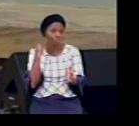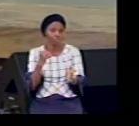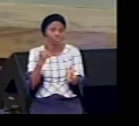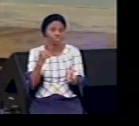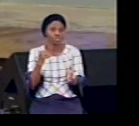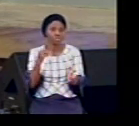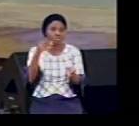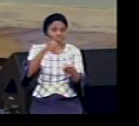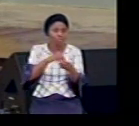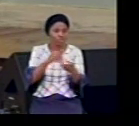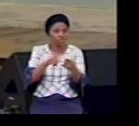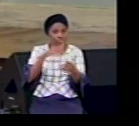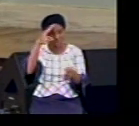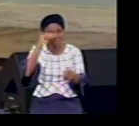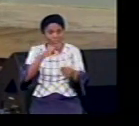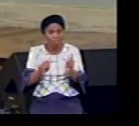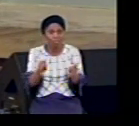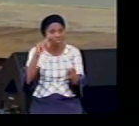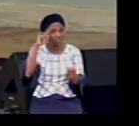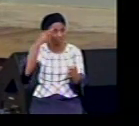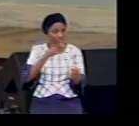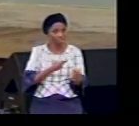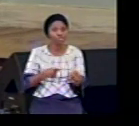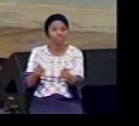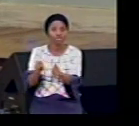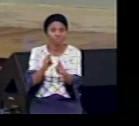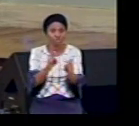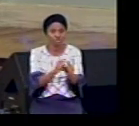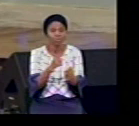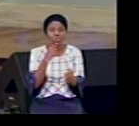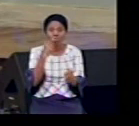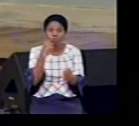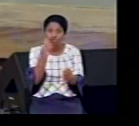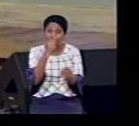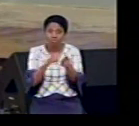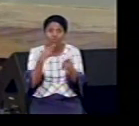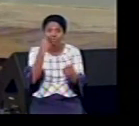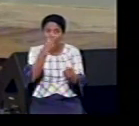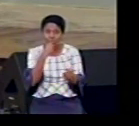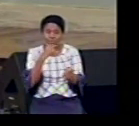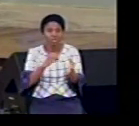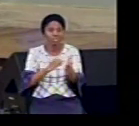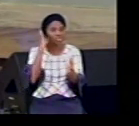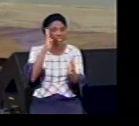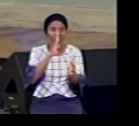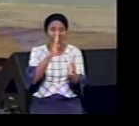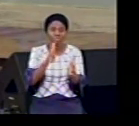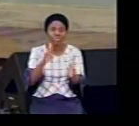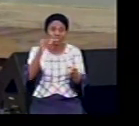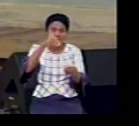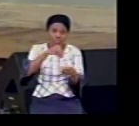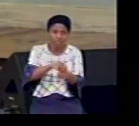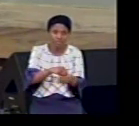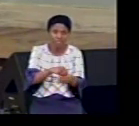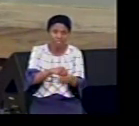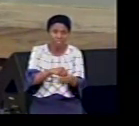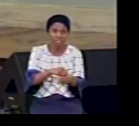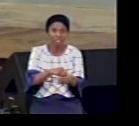him, but for us also, to whom it shall be